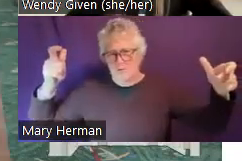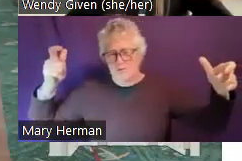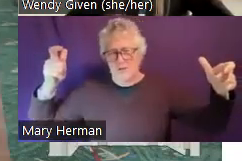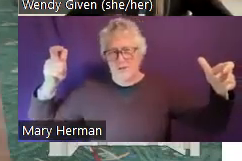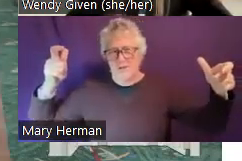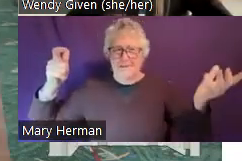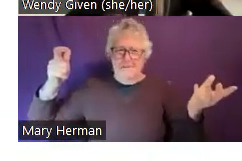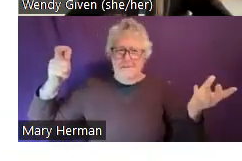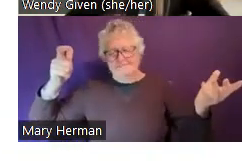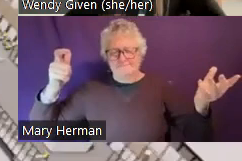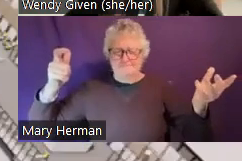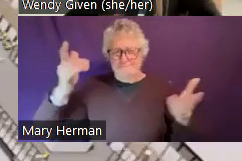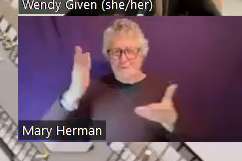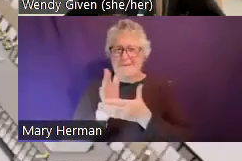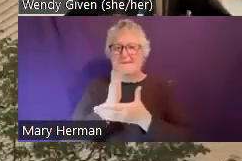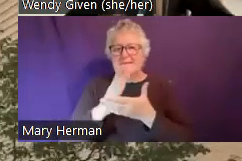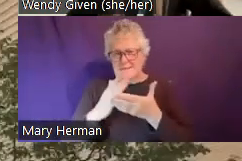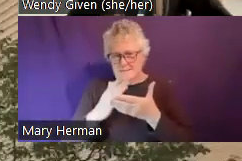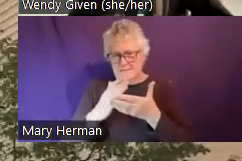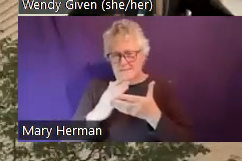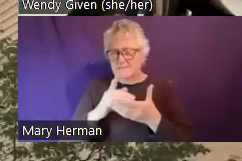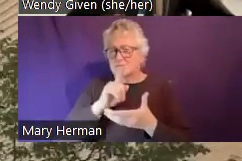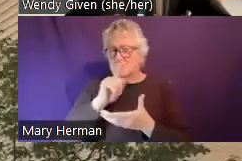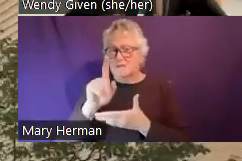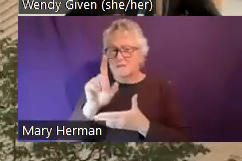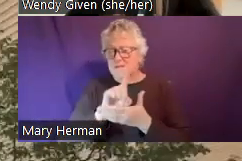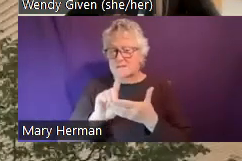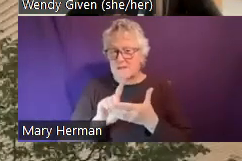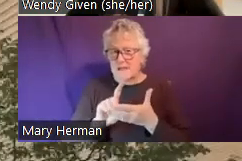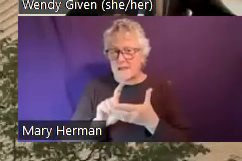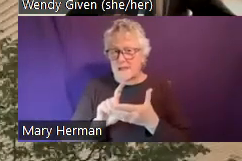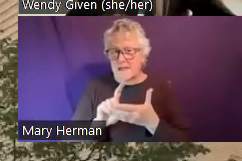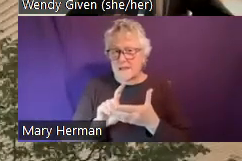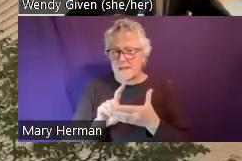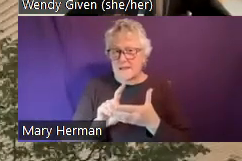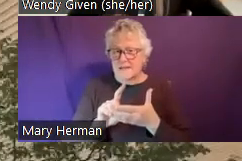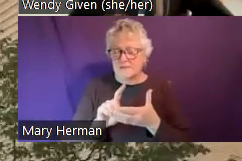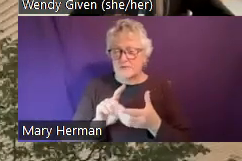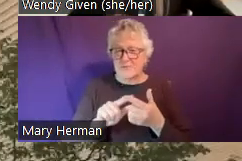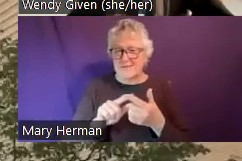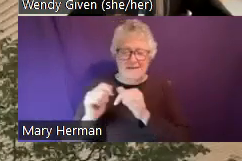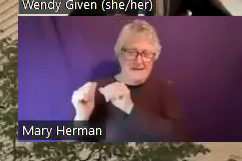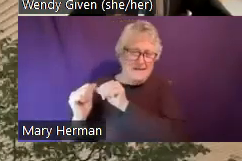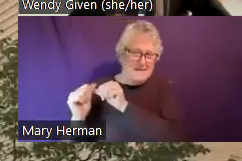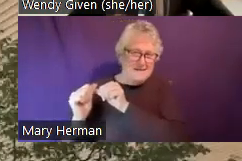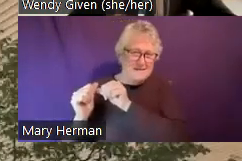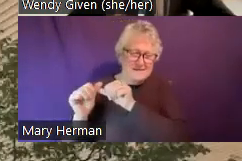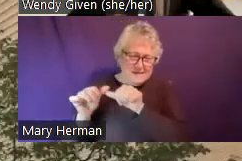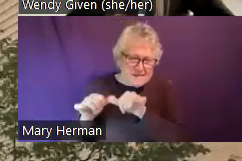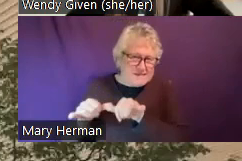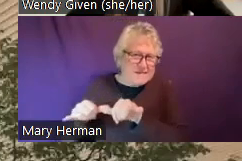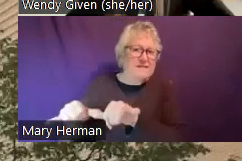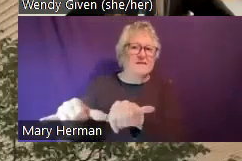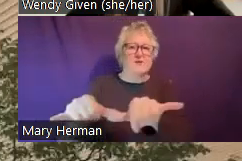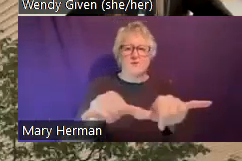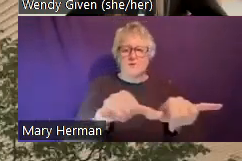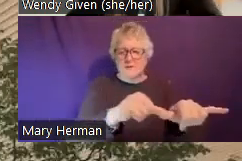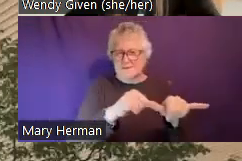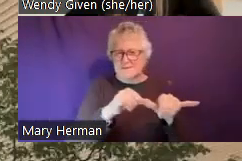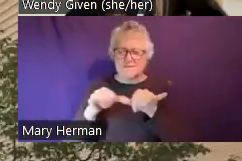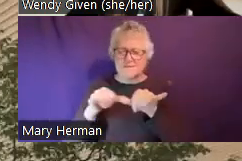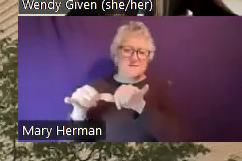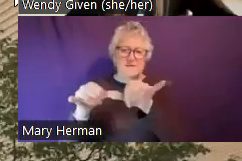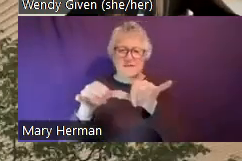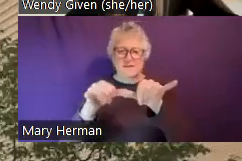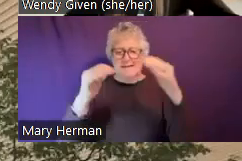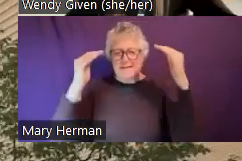in a way, right? It's like really designed in a way to be kind of this continuous ceiling form